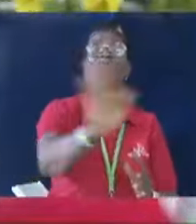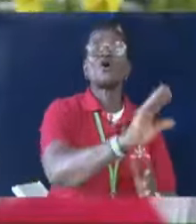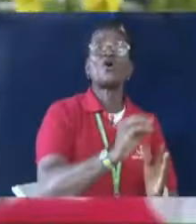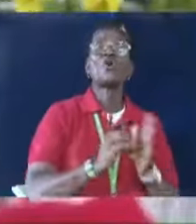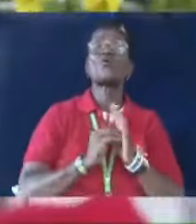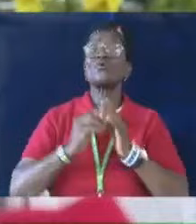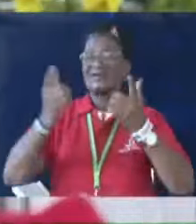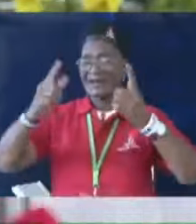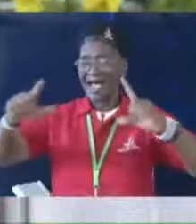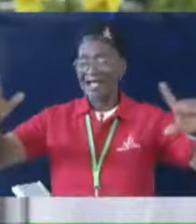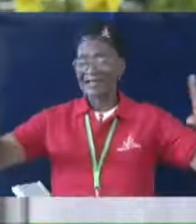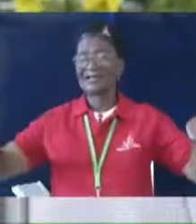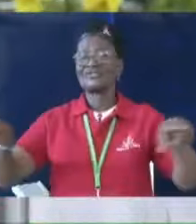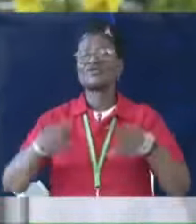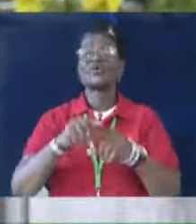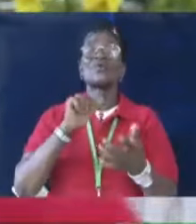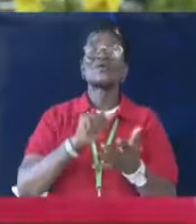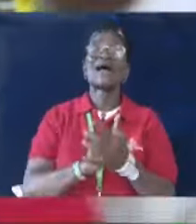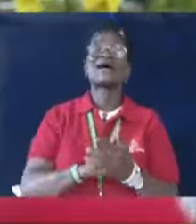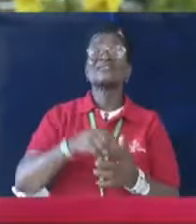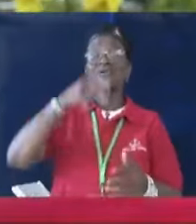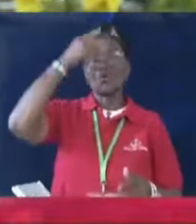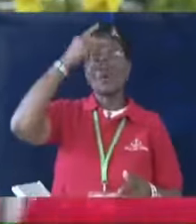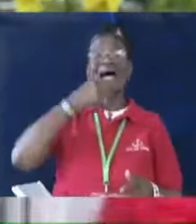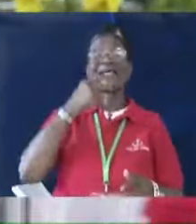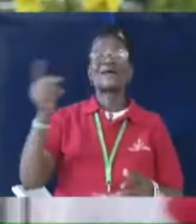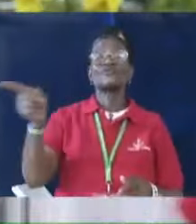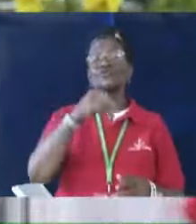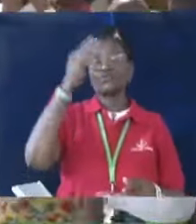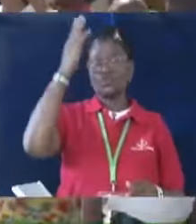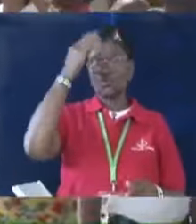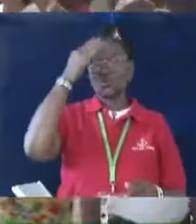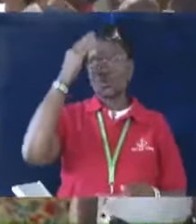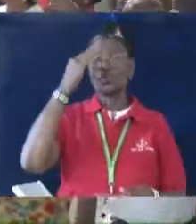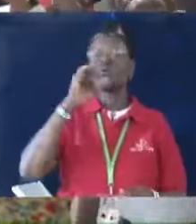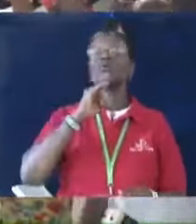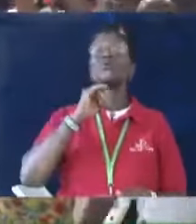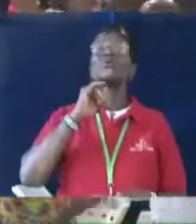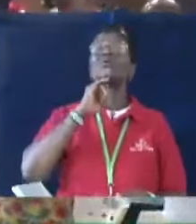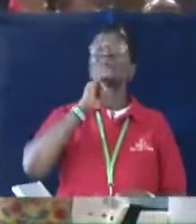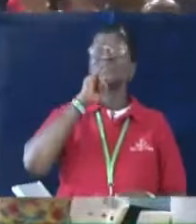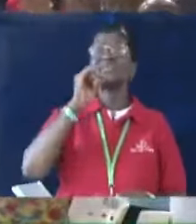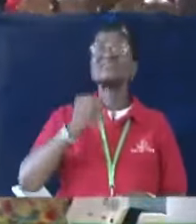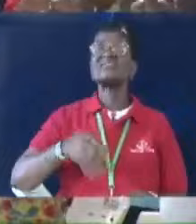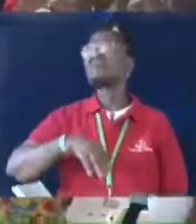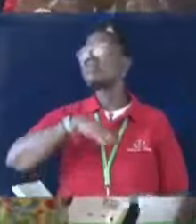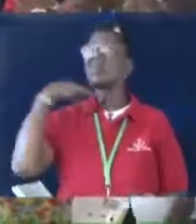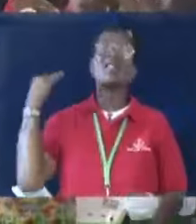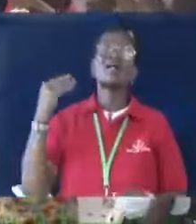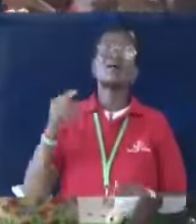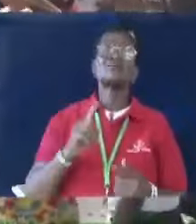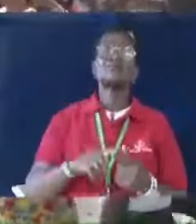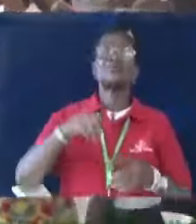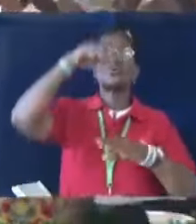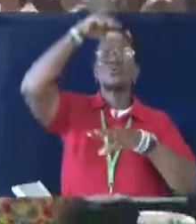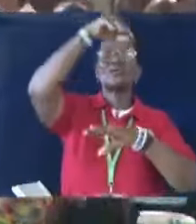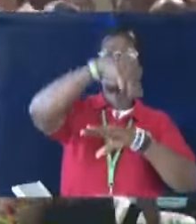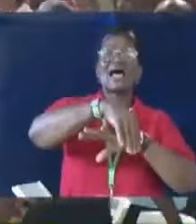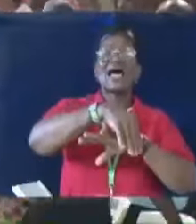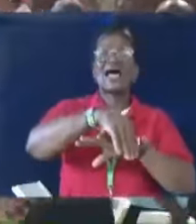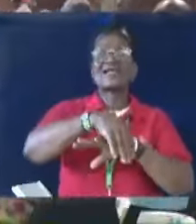so that your Goliath will know is going tonight. He cannot